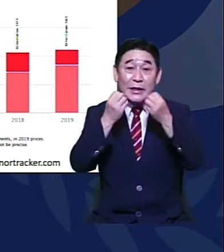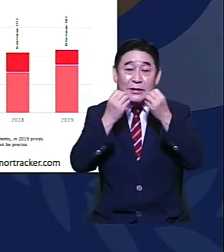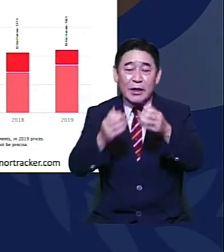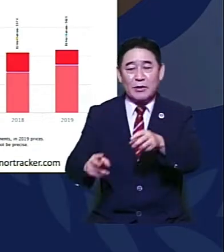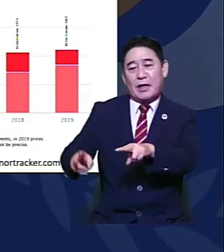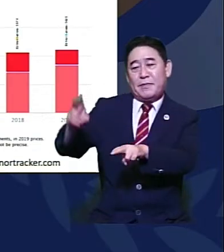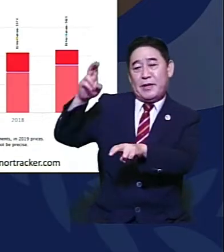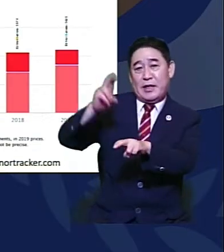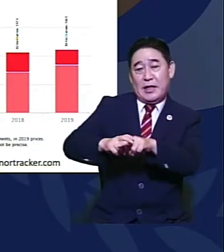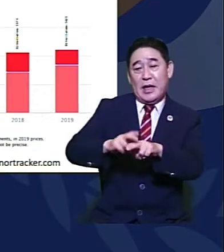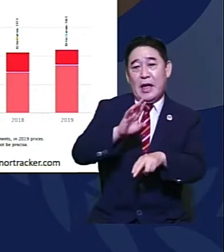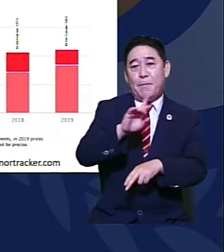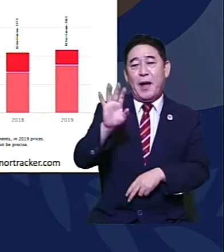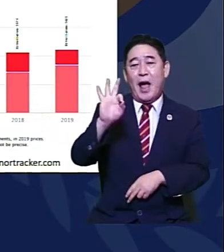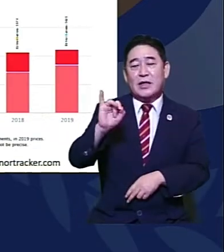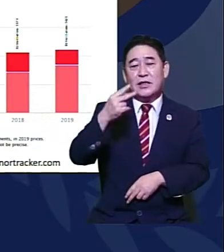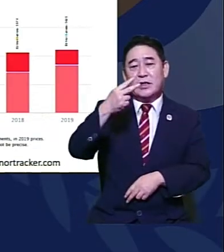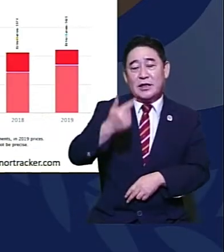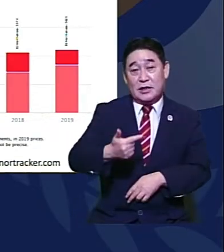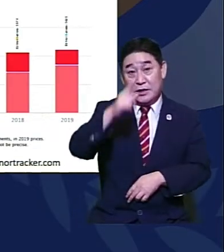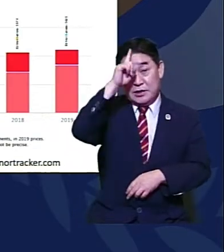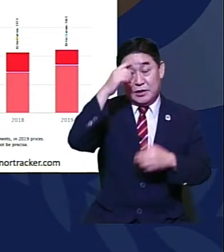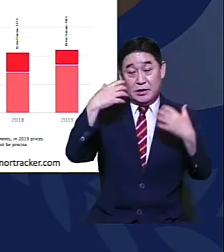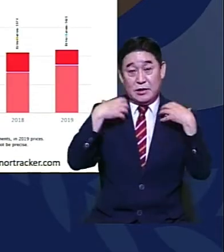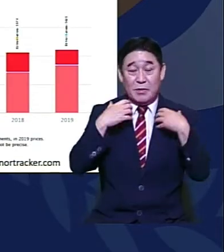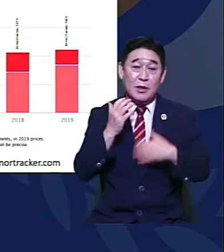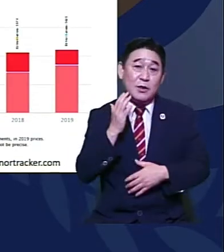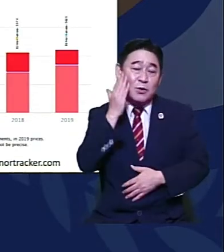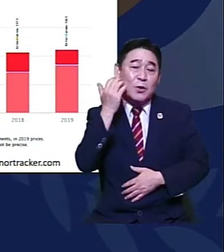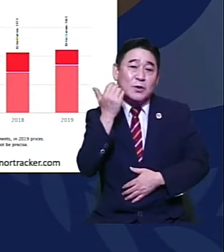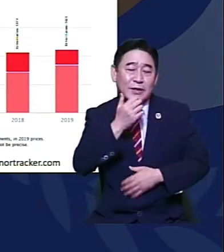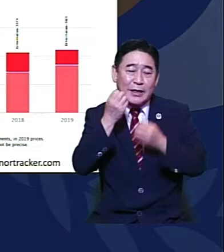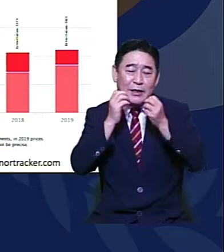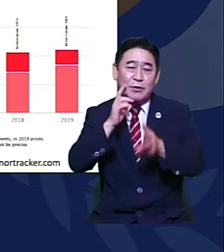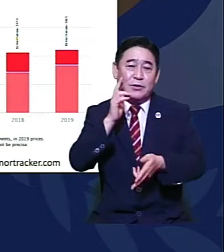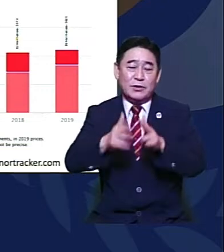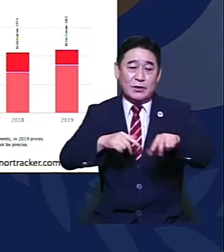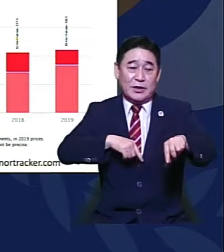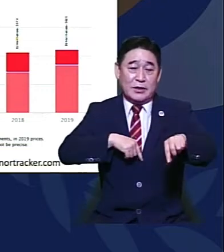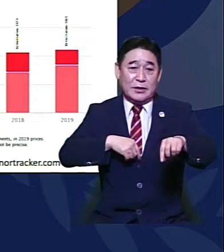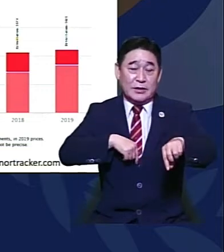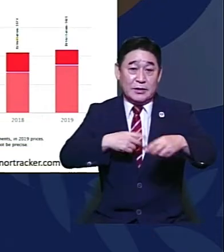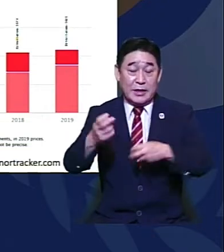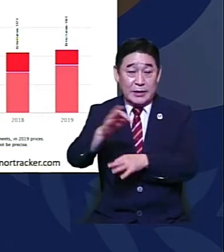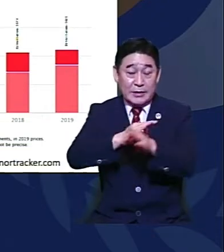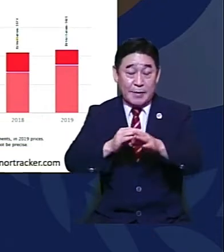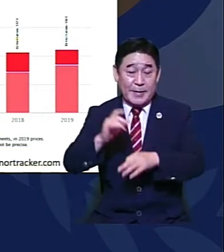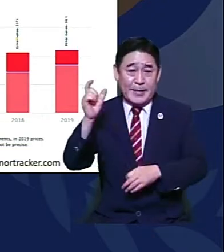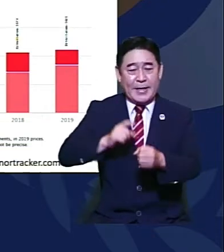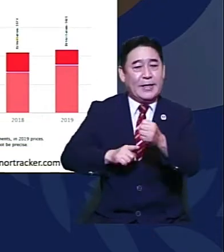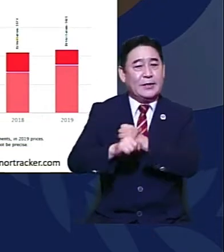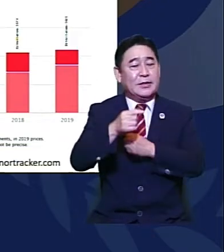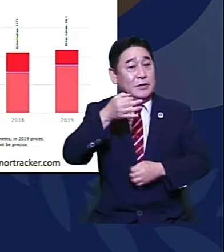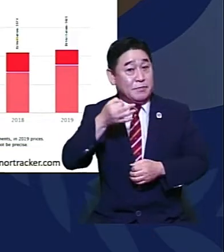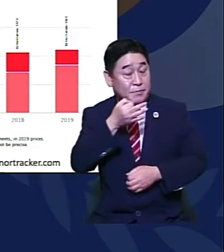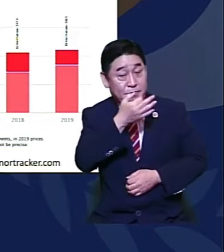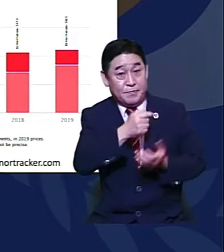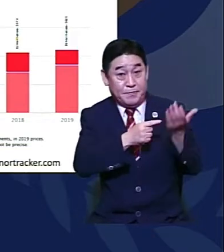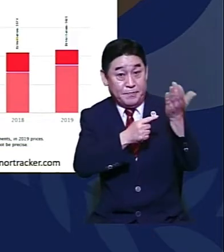current administration, climate finance is expected to be rapidly increased.